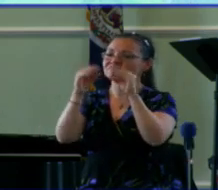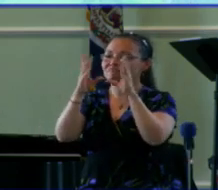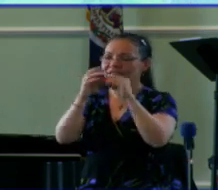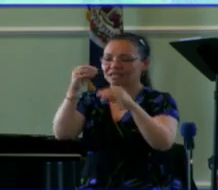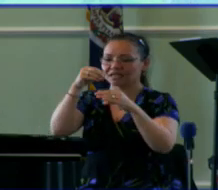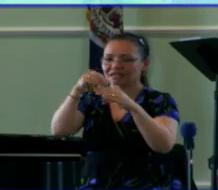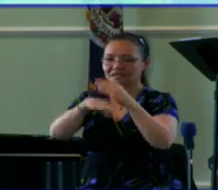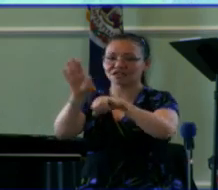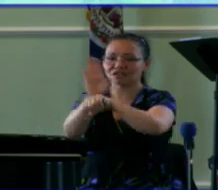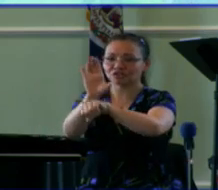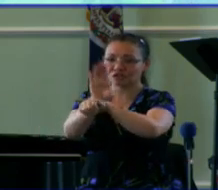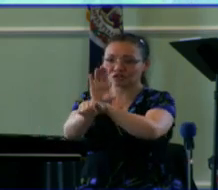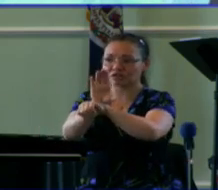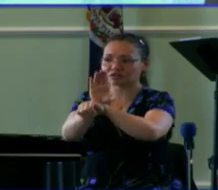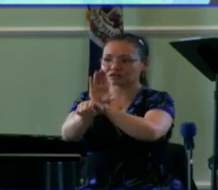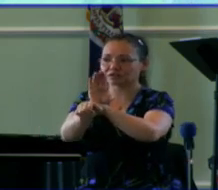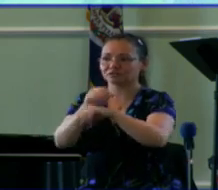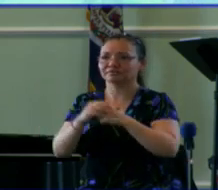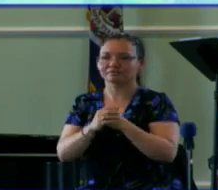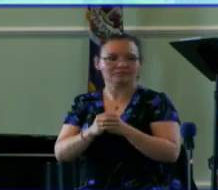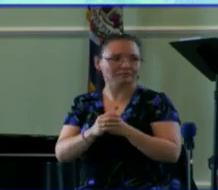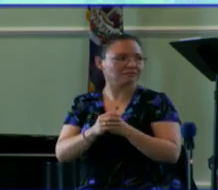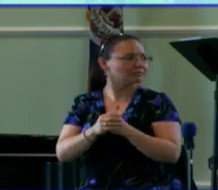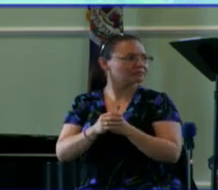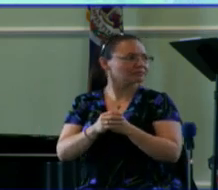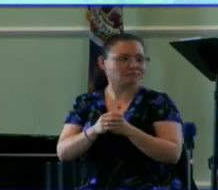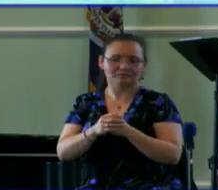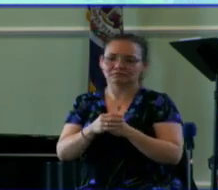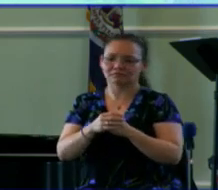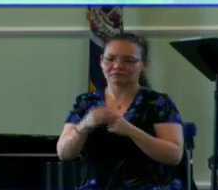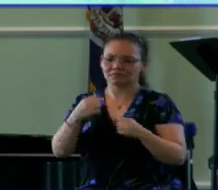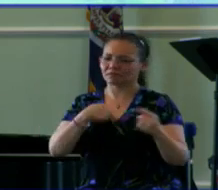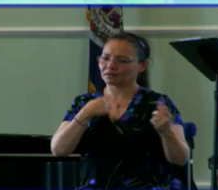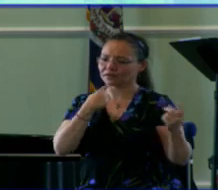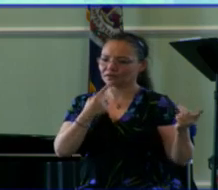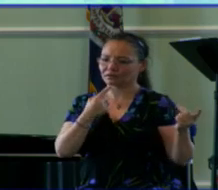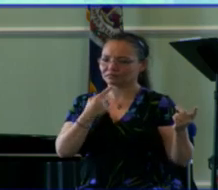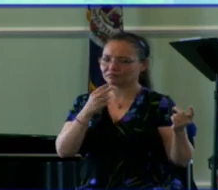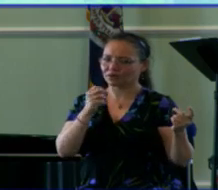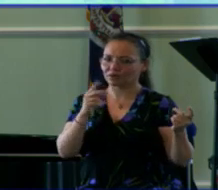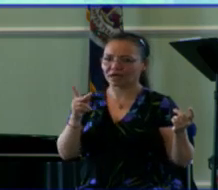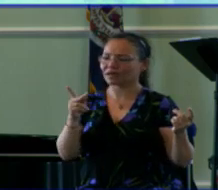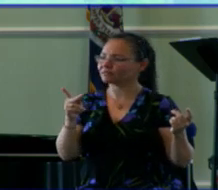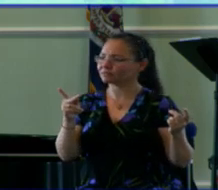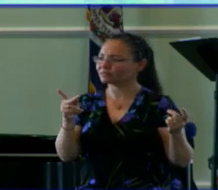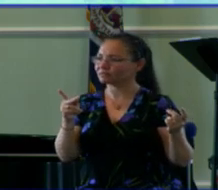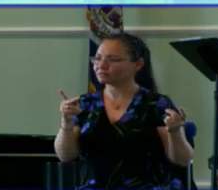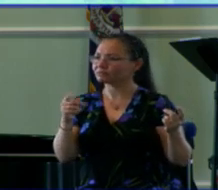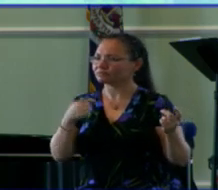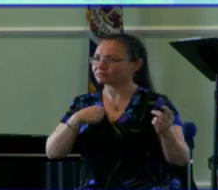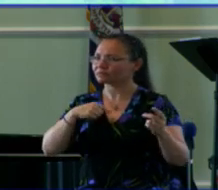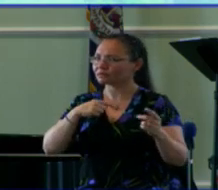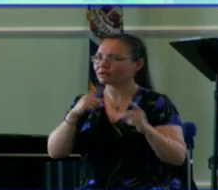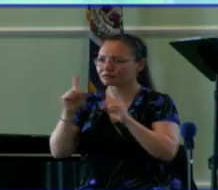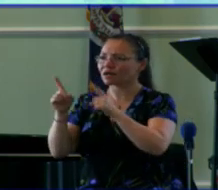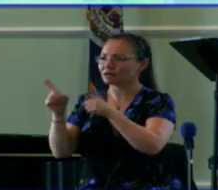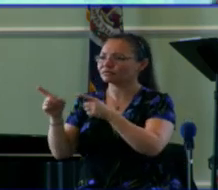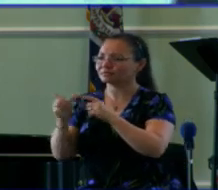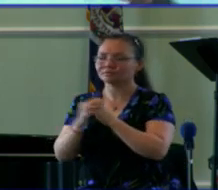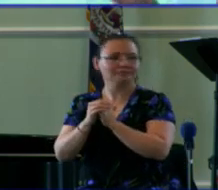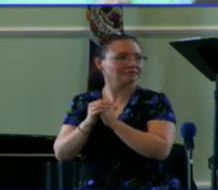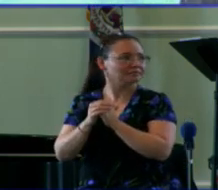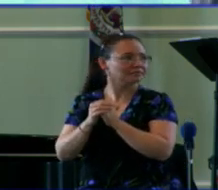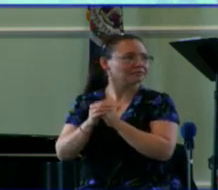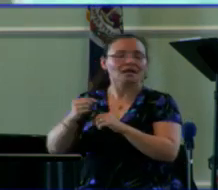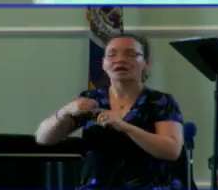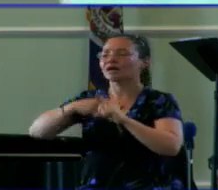the corner." And I said, "Okay, I'll go." And